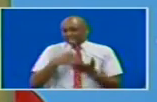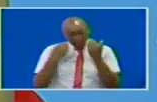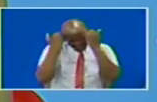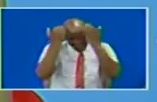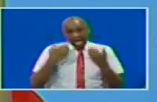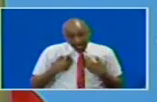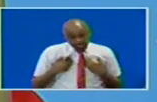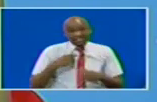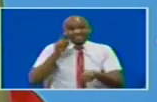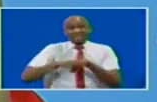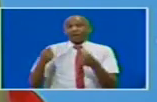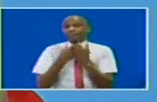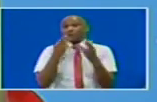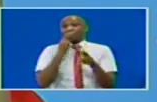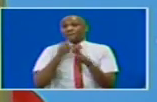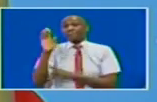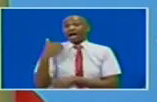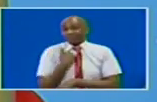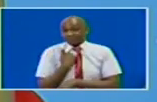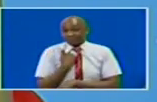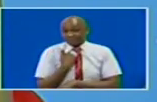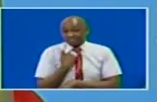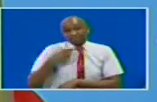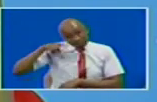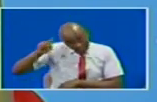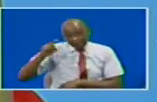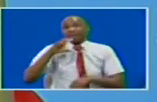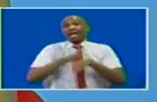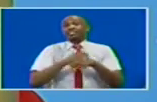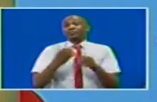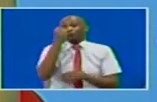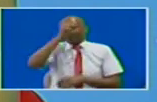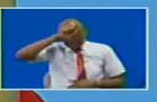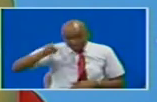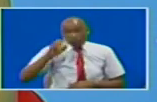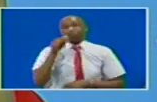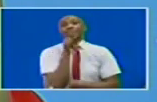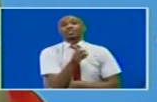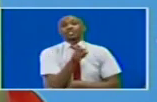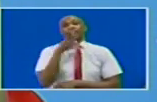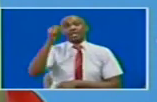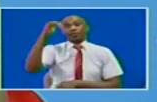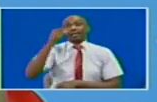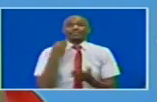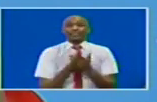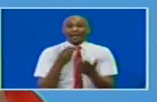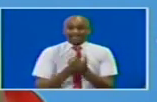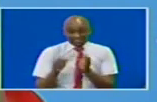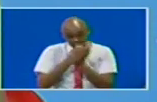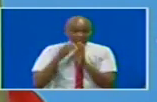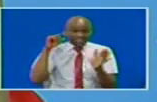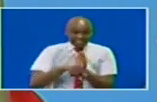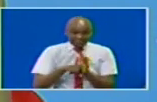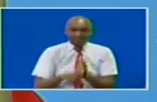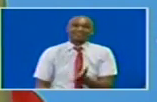pressure to explain the role of his law firm that is said to have received 5 million shillings of NYS fans. Patrick Amimo